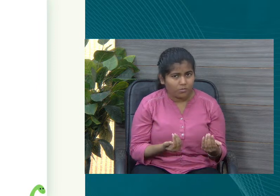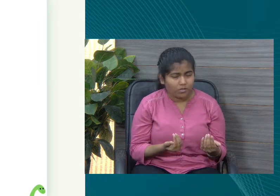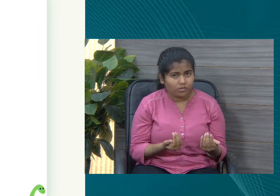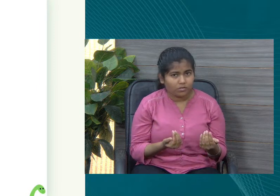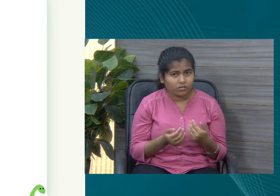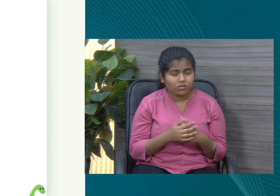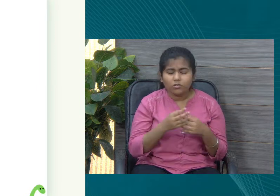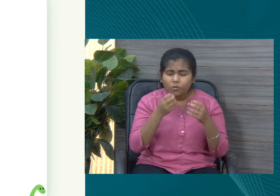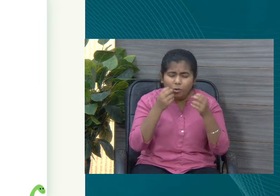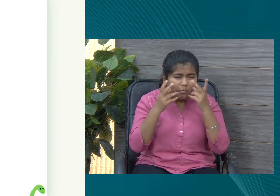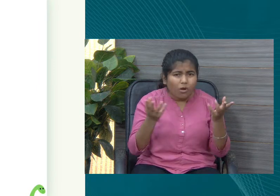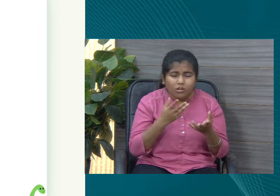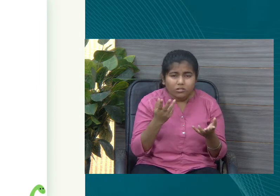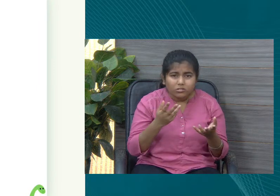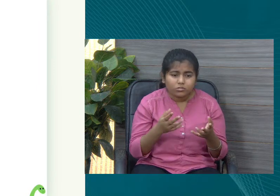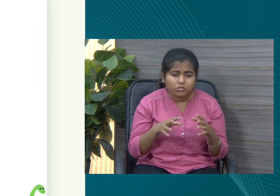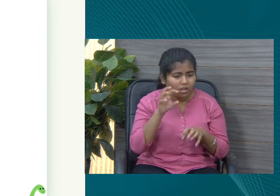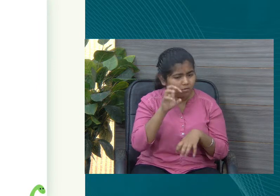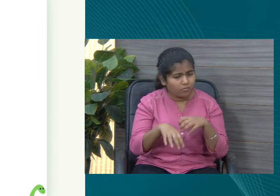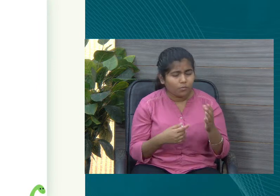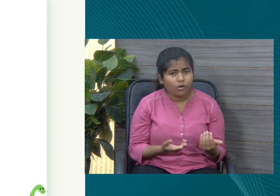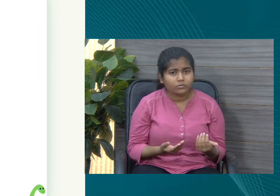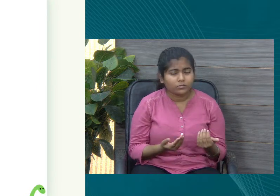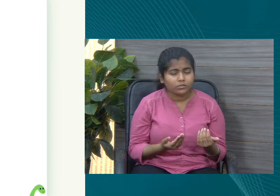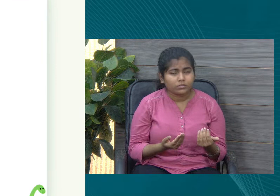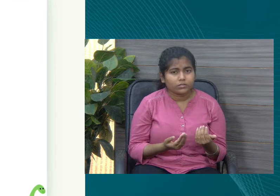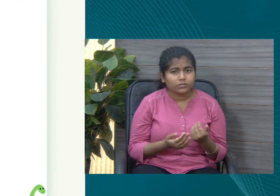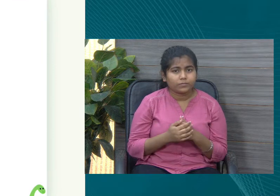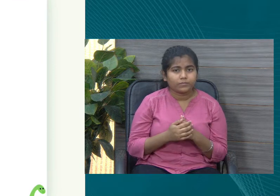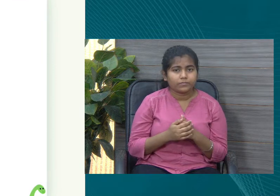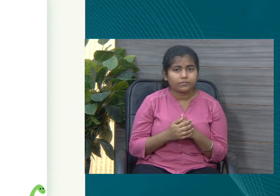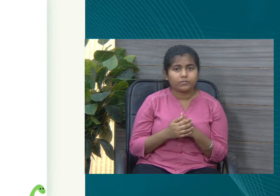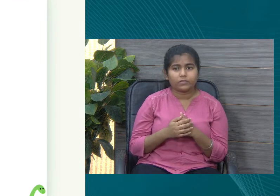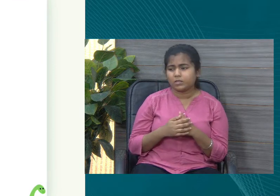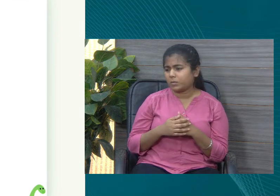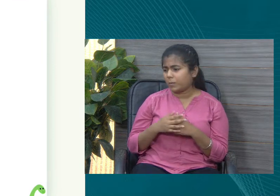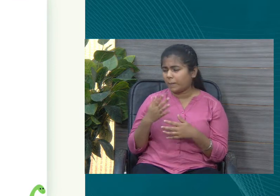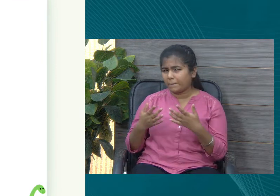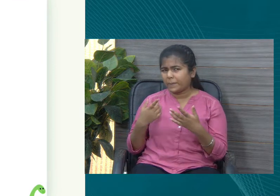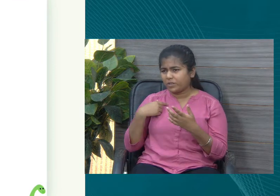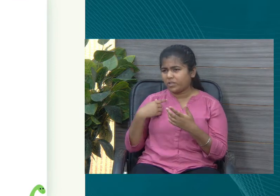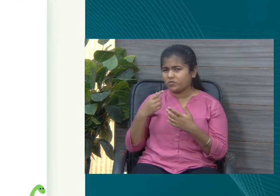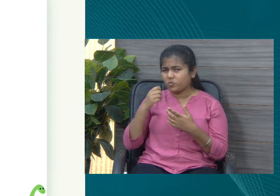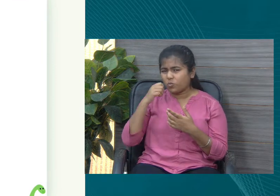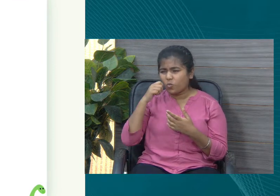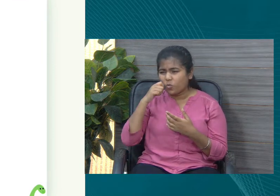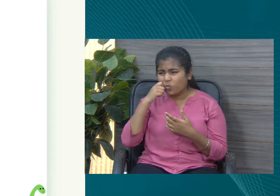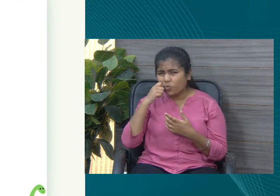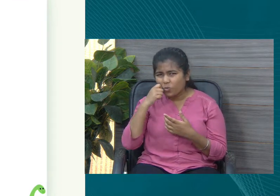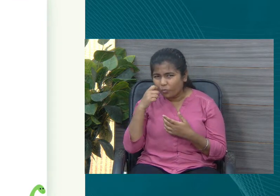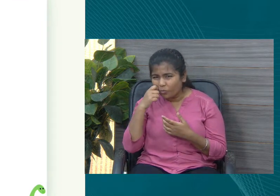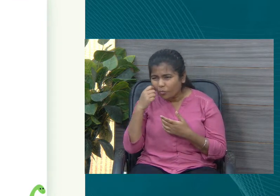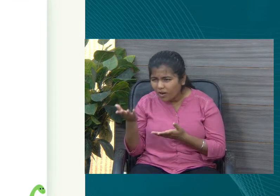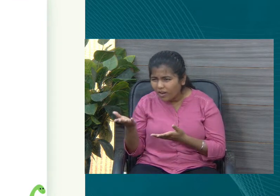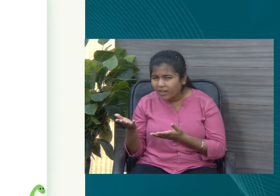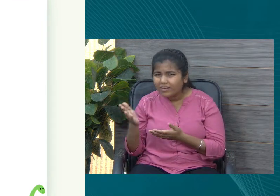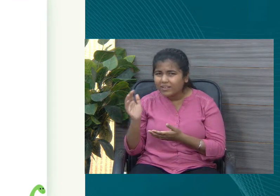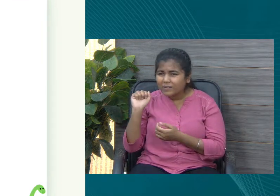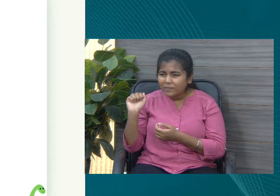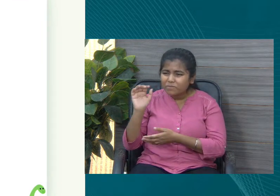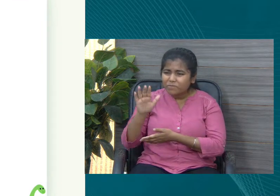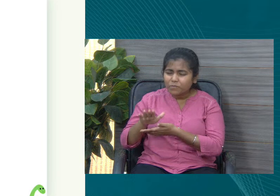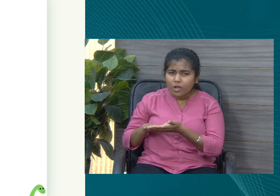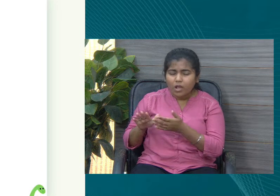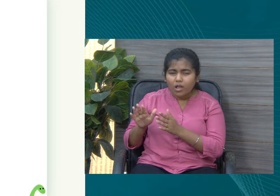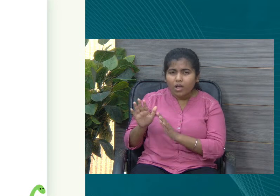why he was so amazed? Because it was a human footprint. Oh, he's the only person. So yes, maybe that